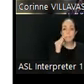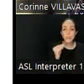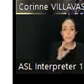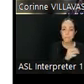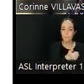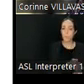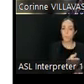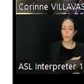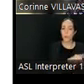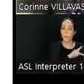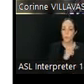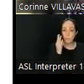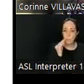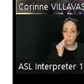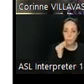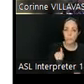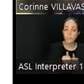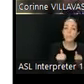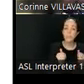organizing, legal,